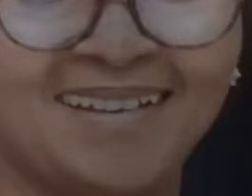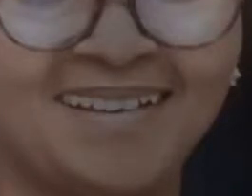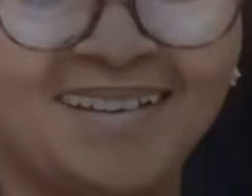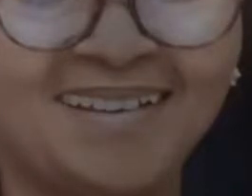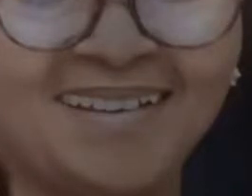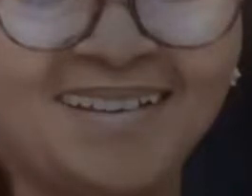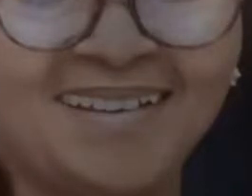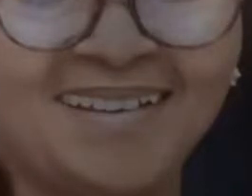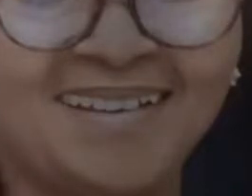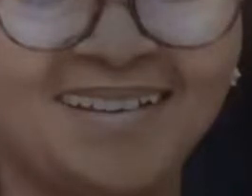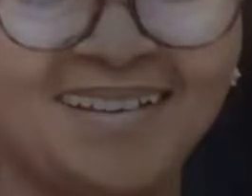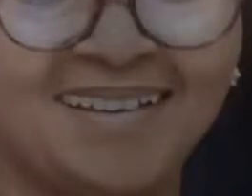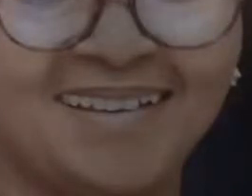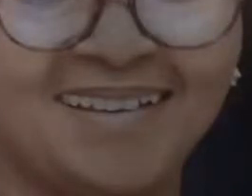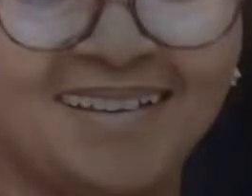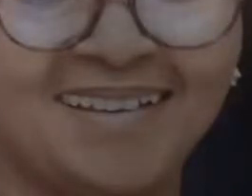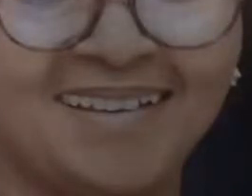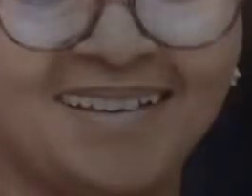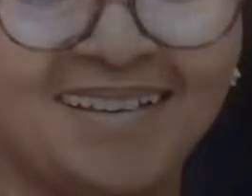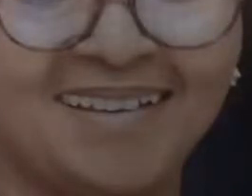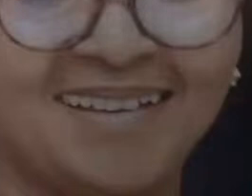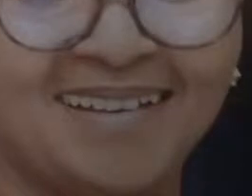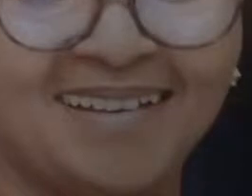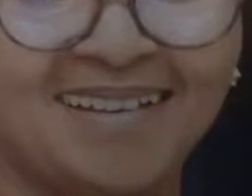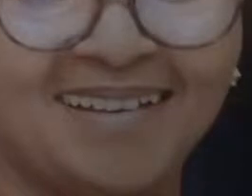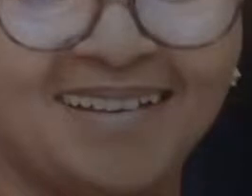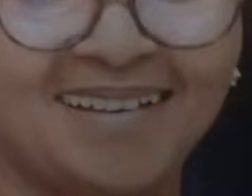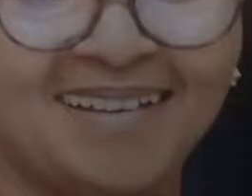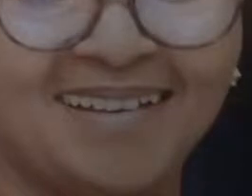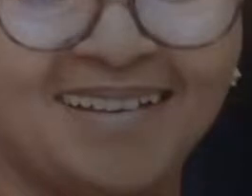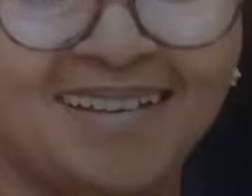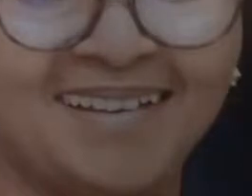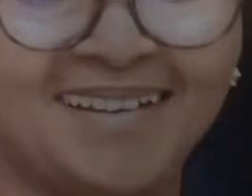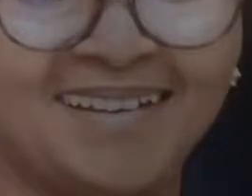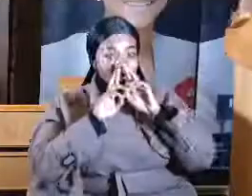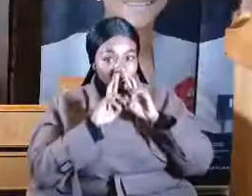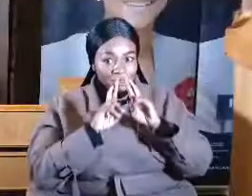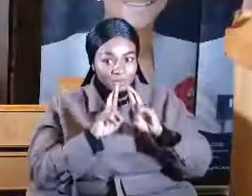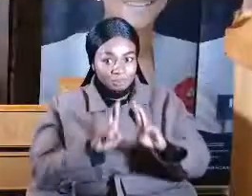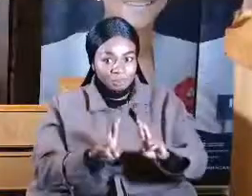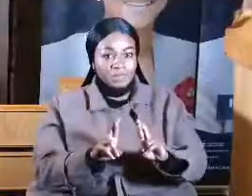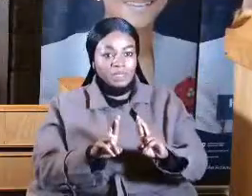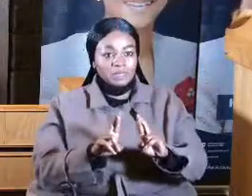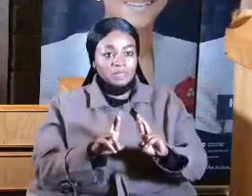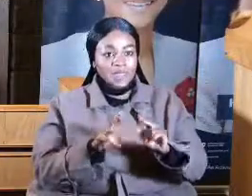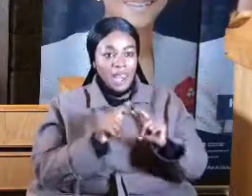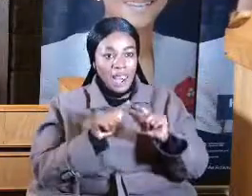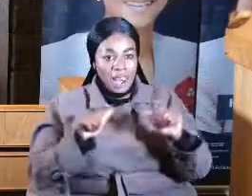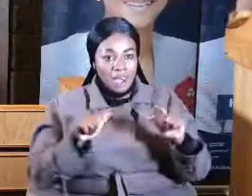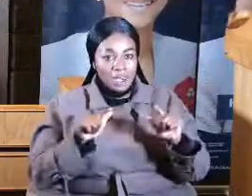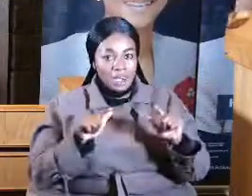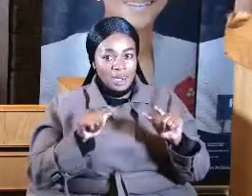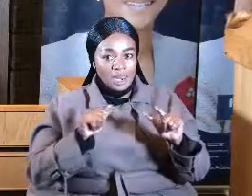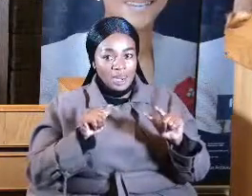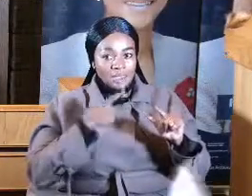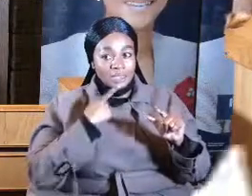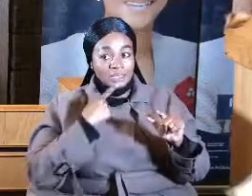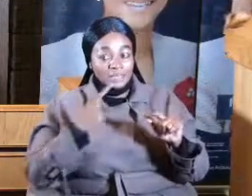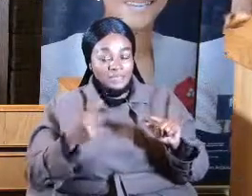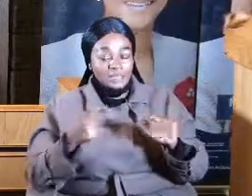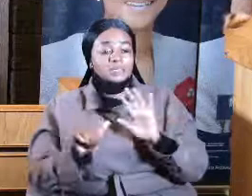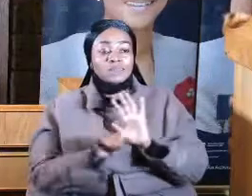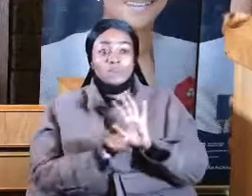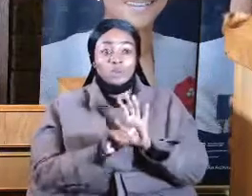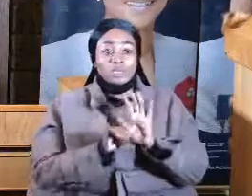I'm a linguist, and I respect how you pronounce people's names. And I know how important that